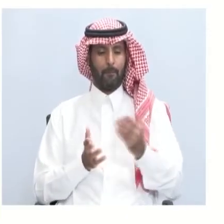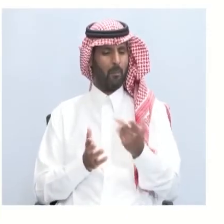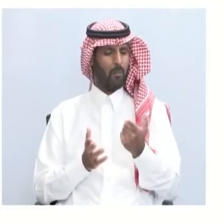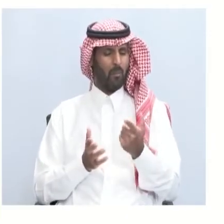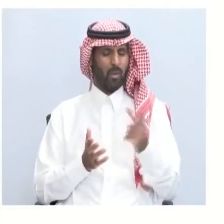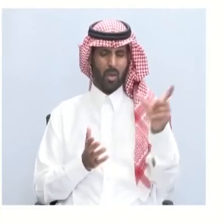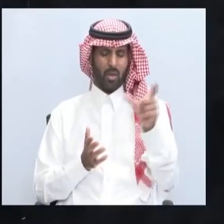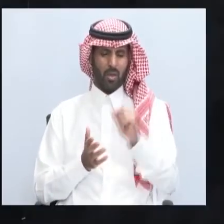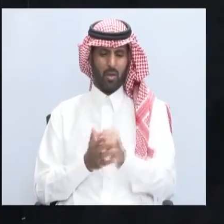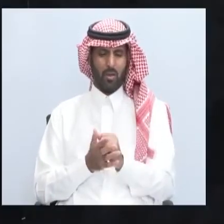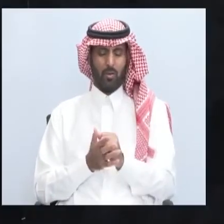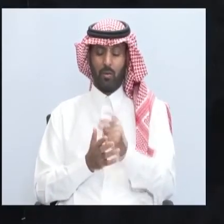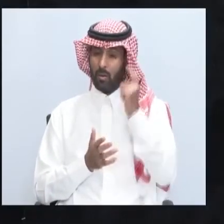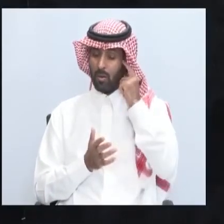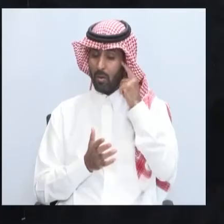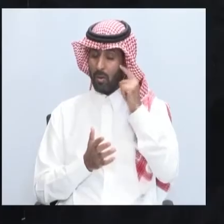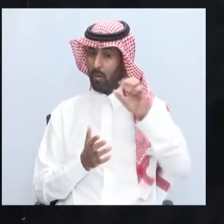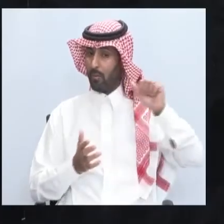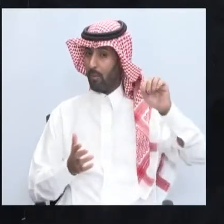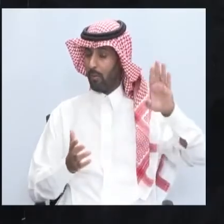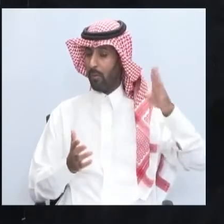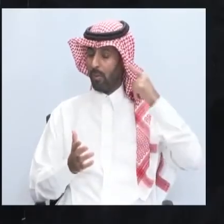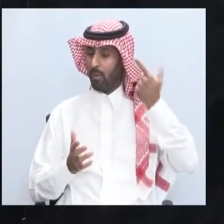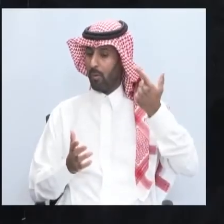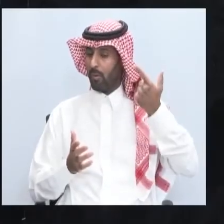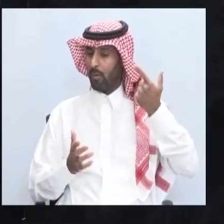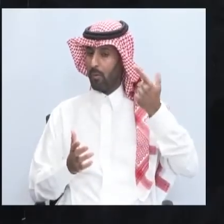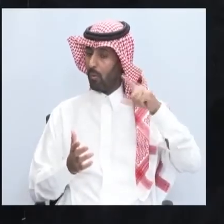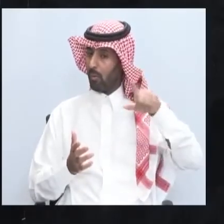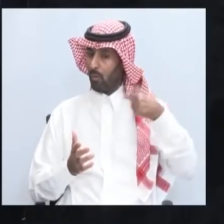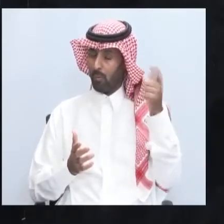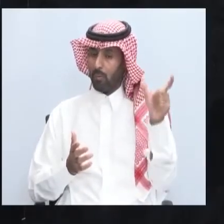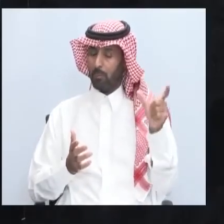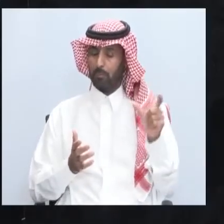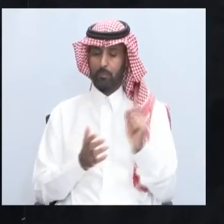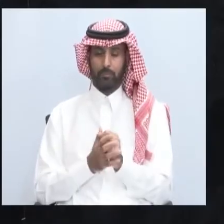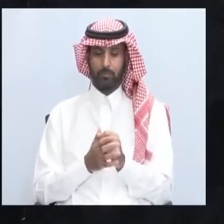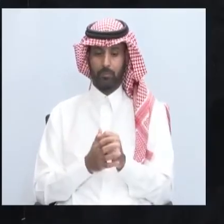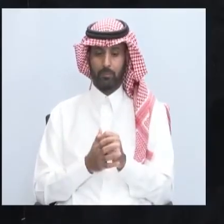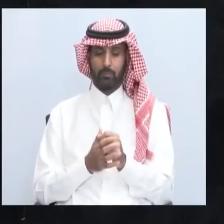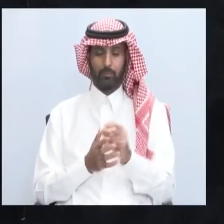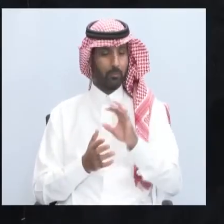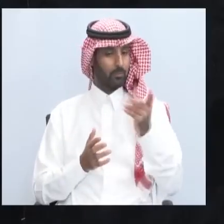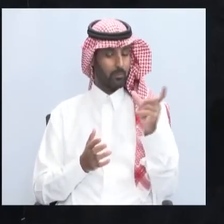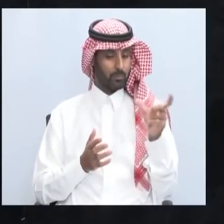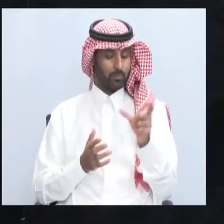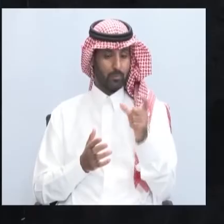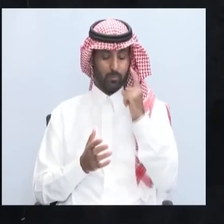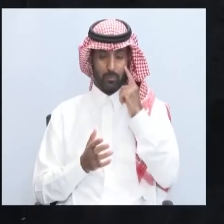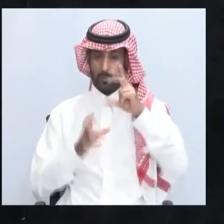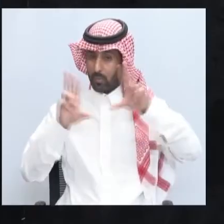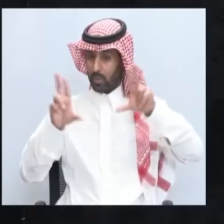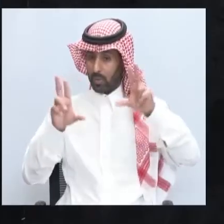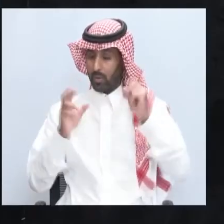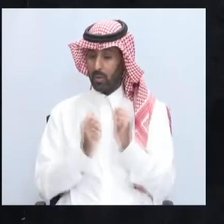A-T-B-O-R-C-S-A-D. So from the letters, can you tell which is the correct term here? It's related to